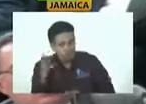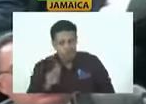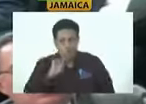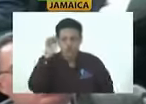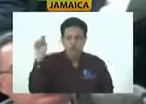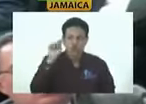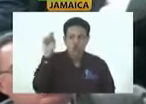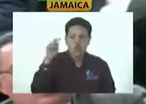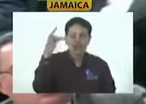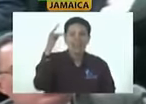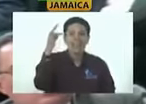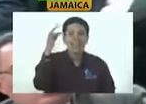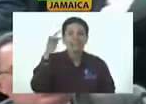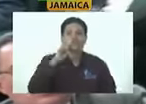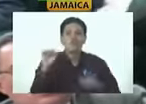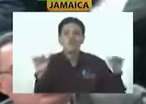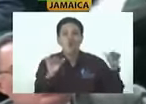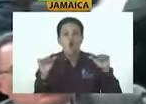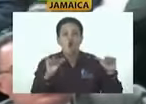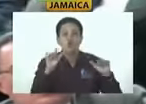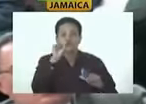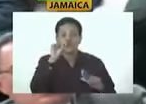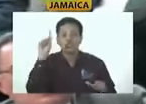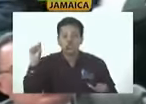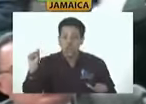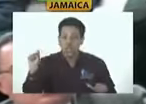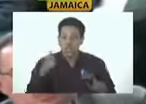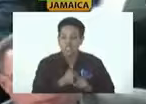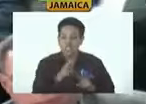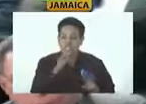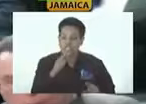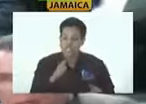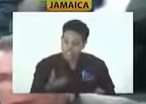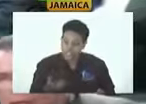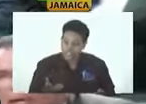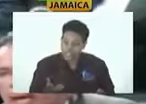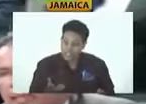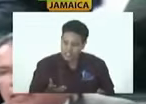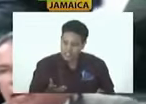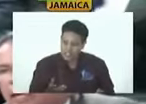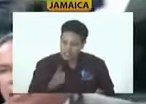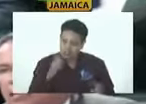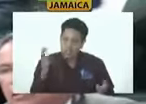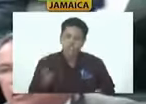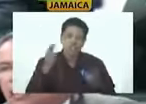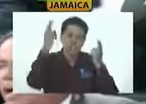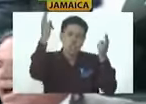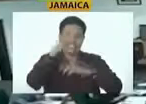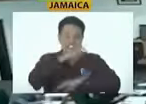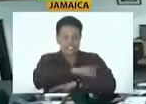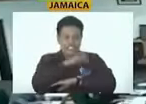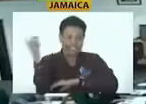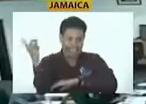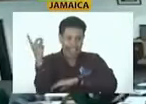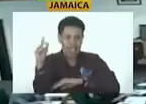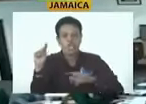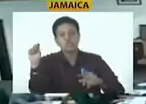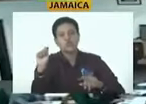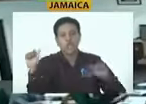Tuesday, the 18th day of August 2020, is appointed as nomination day.